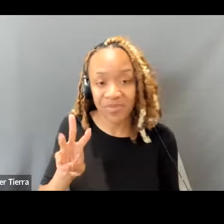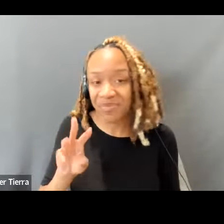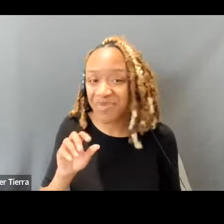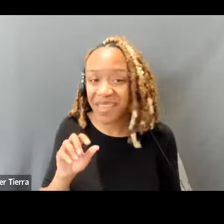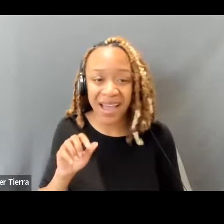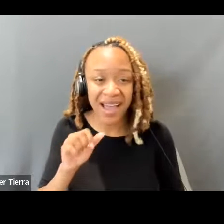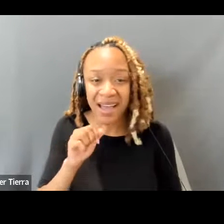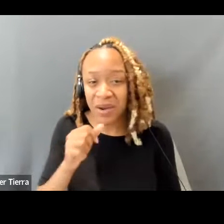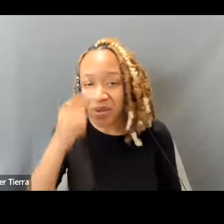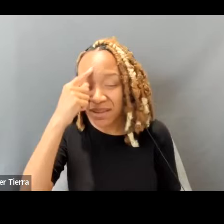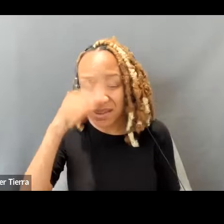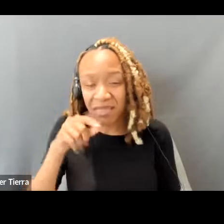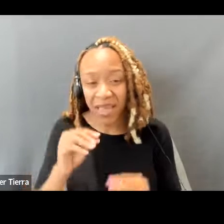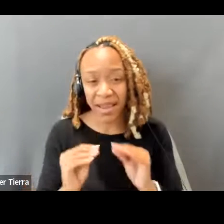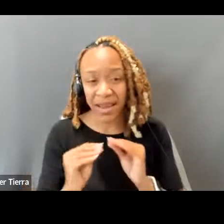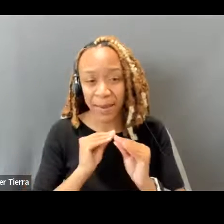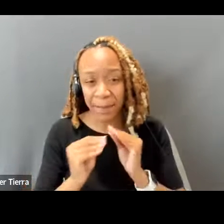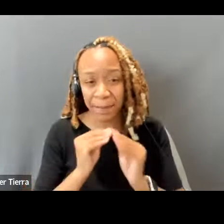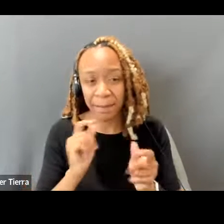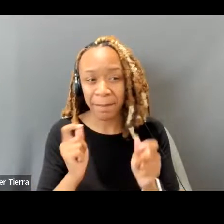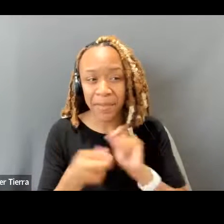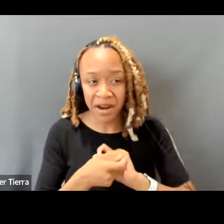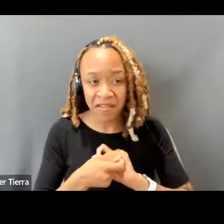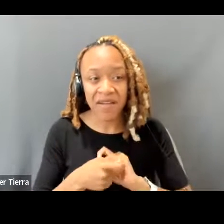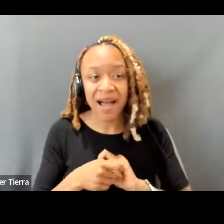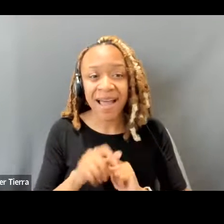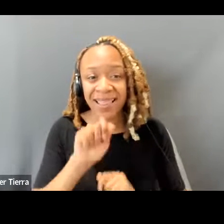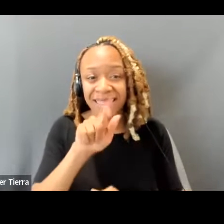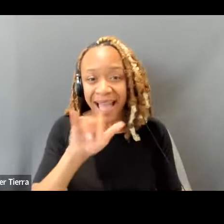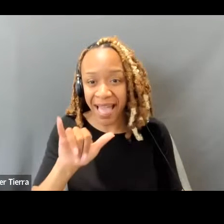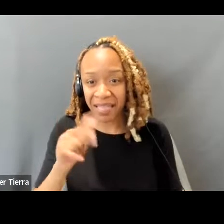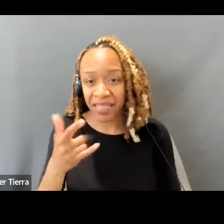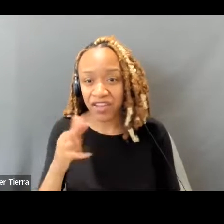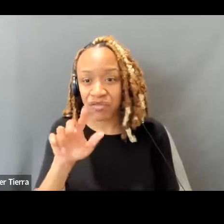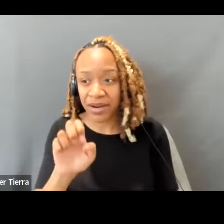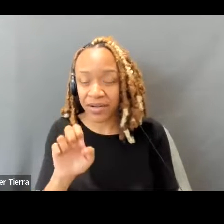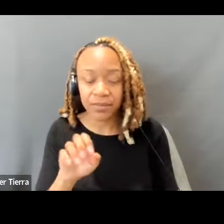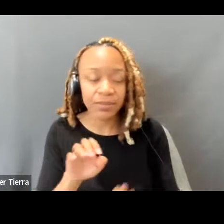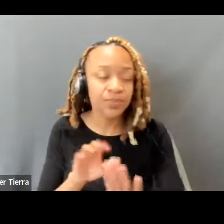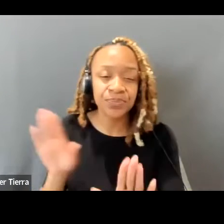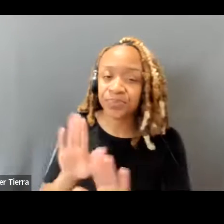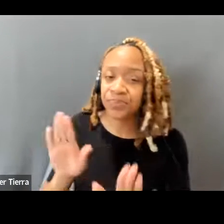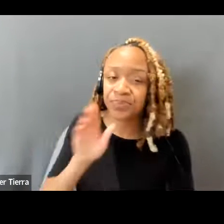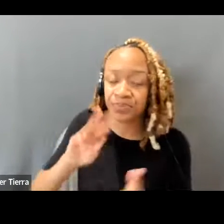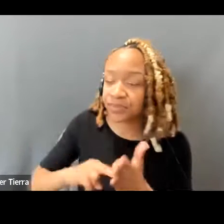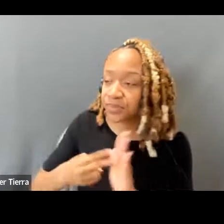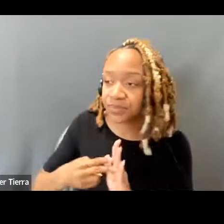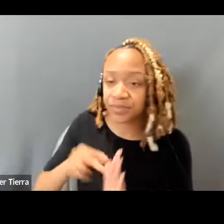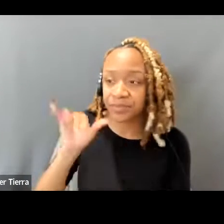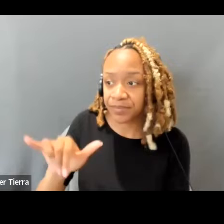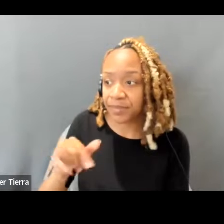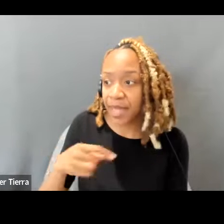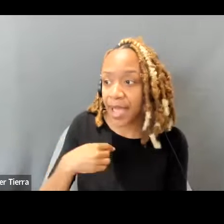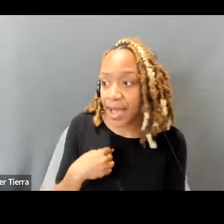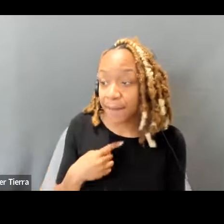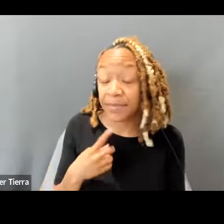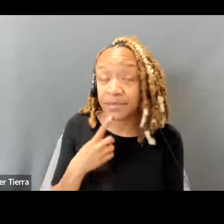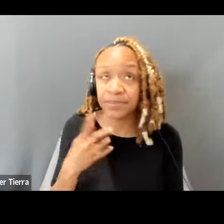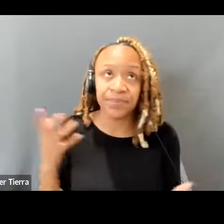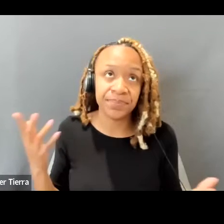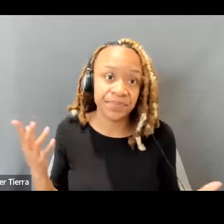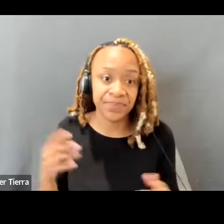modify the actual alley grades. No, that's not what I'm talking about. I'm talking about, say